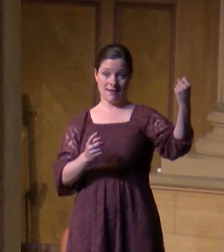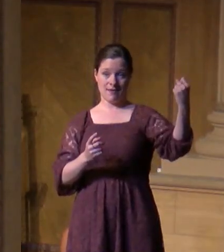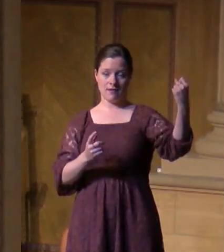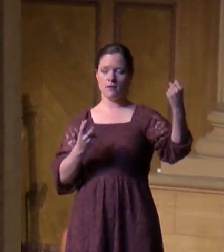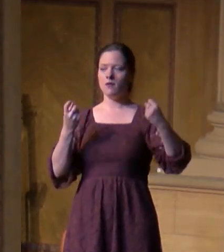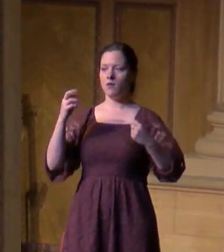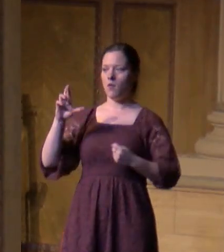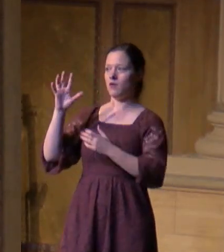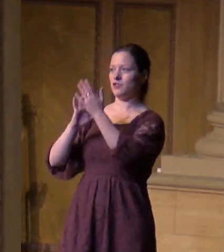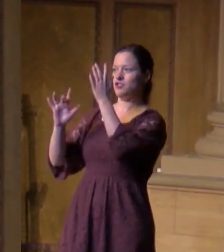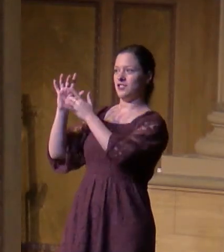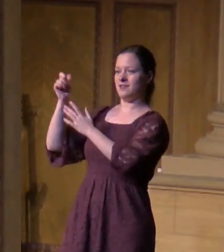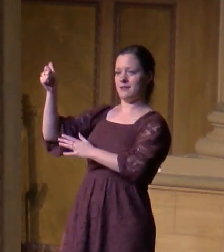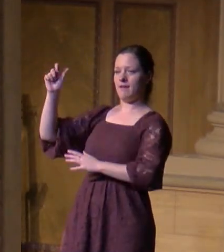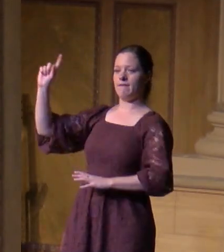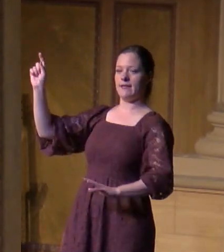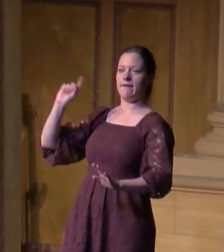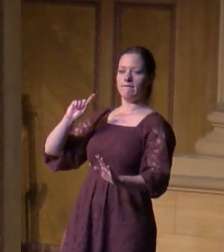or by the Jesus who gives